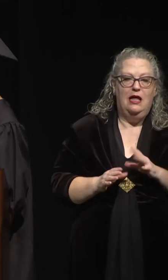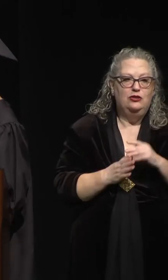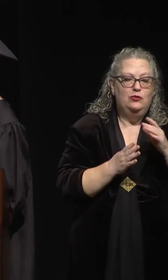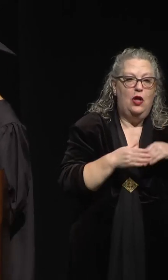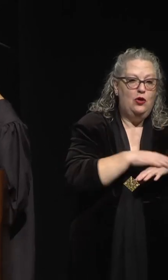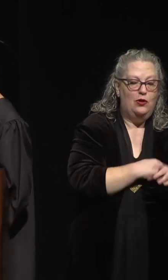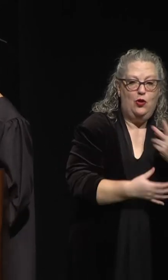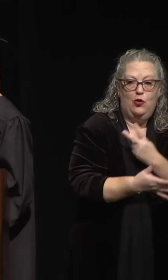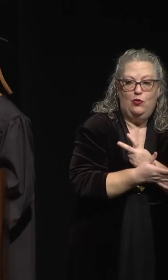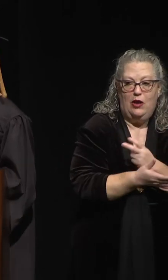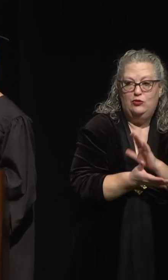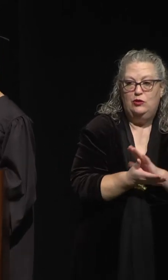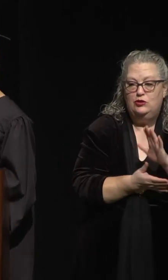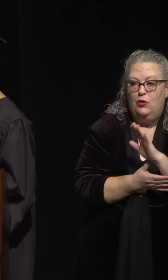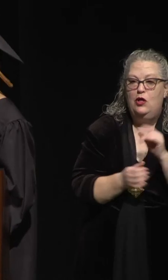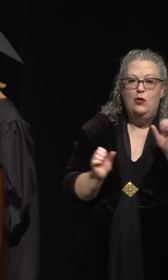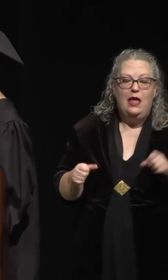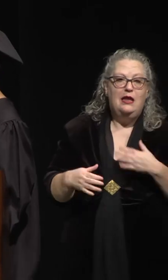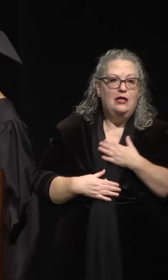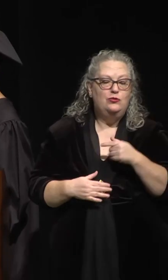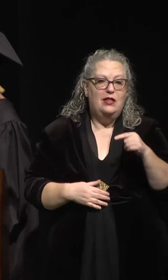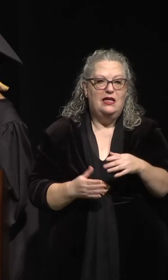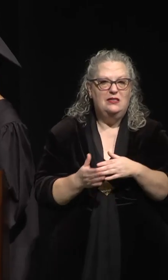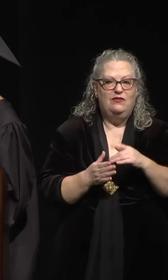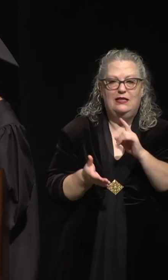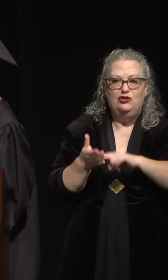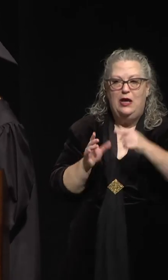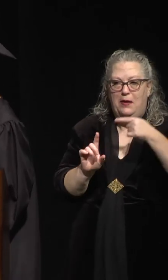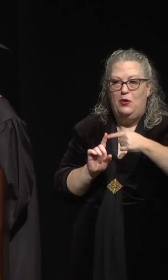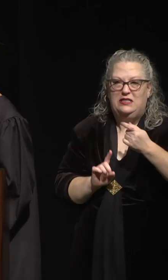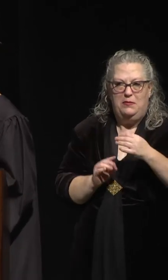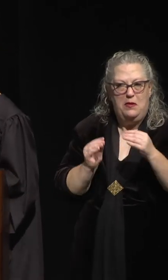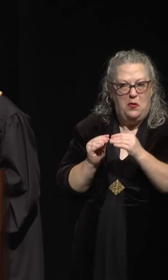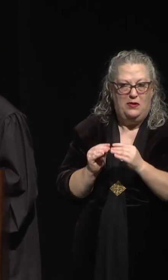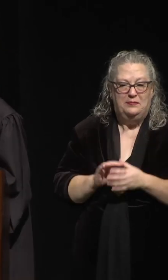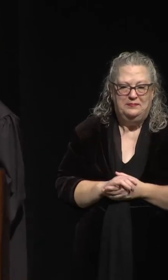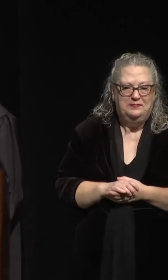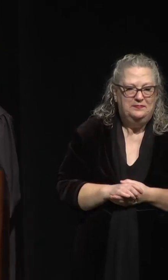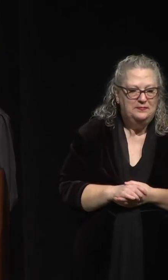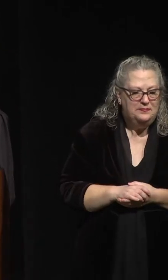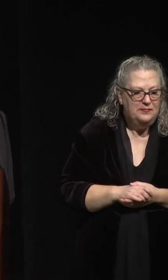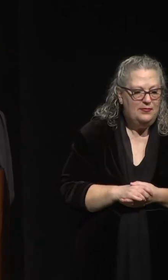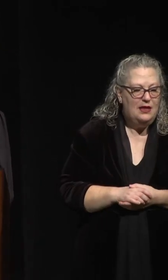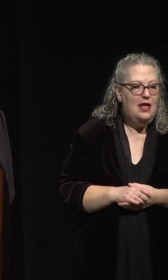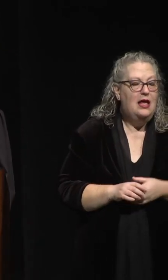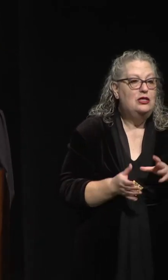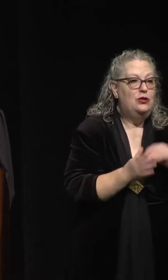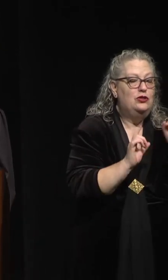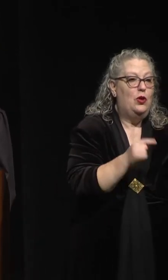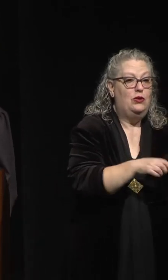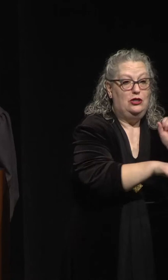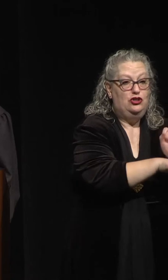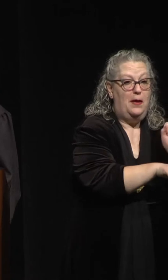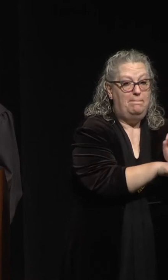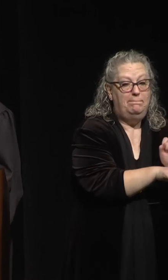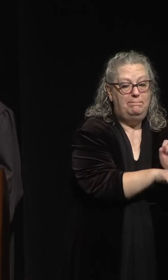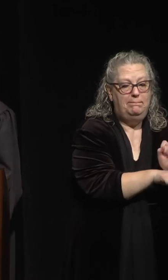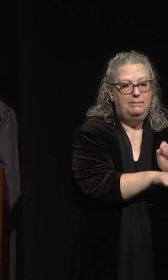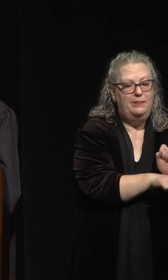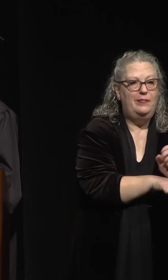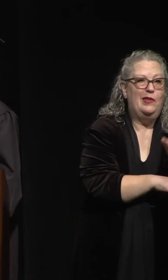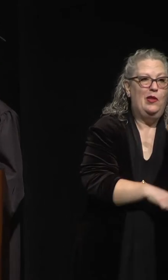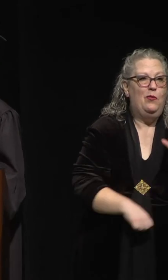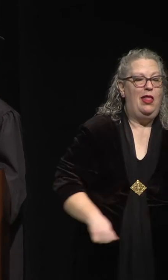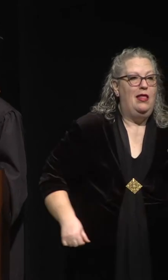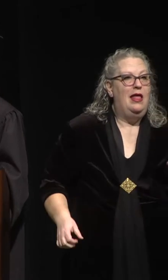to graduate school, you can enjoy these frequent checkpoints a little while longer. Students going on to a job,